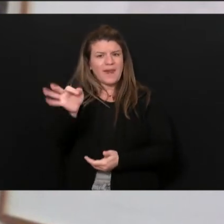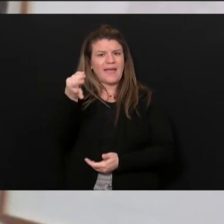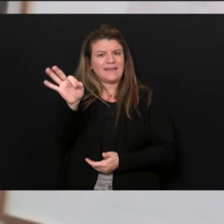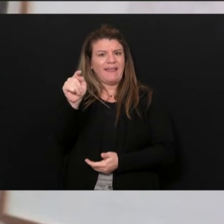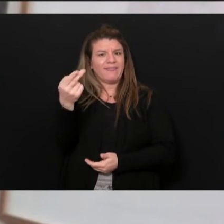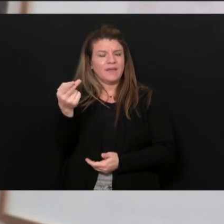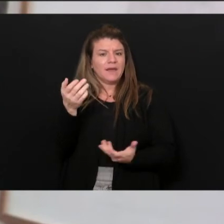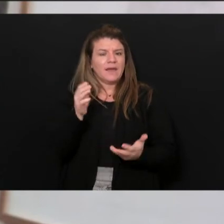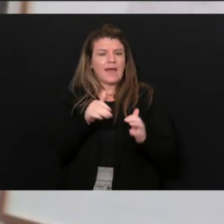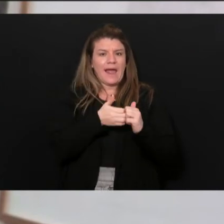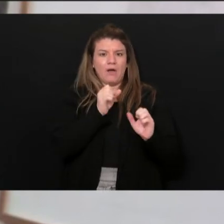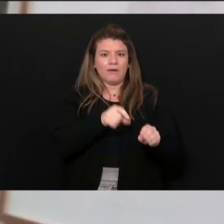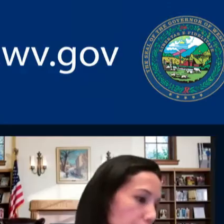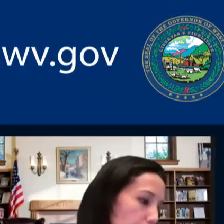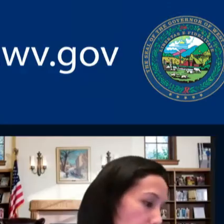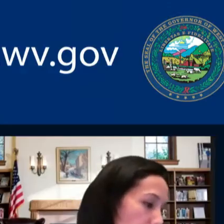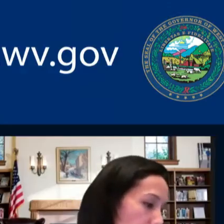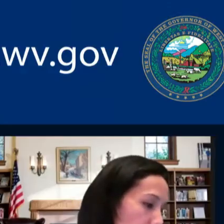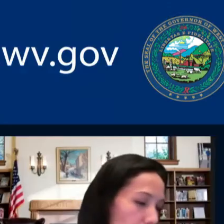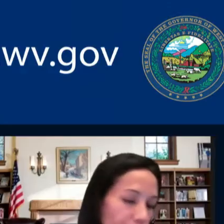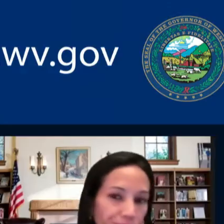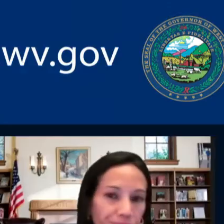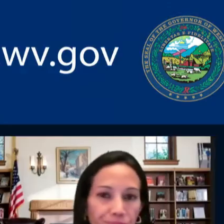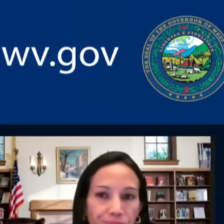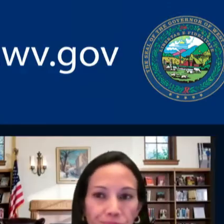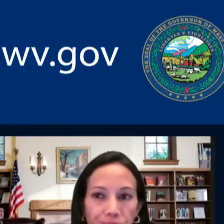you. Okay, Charles,